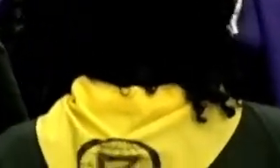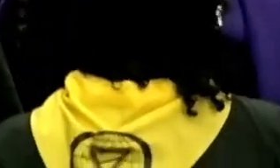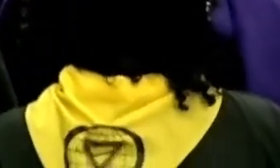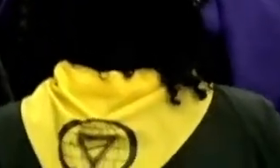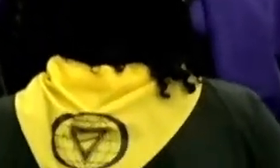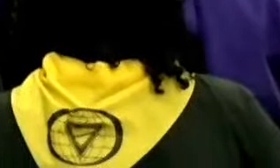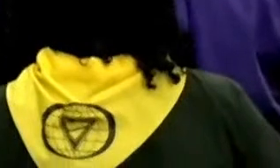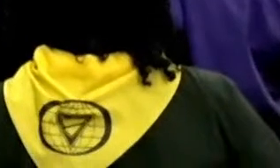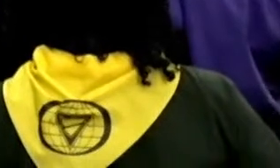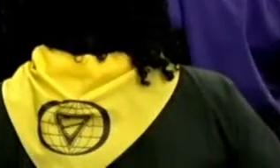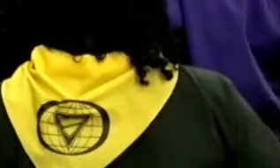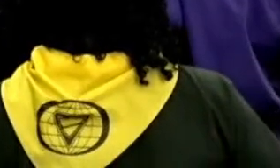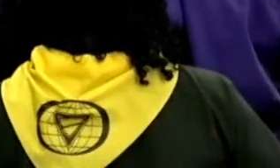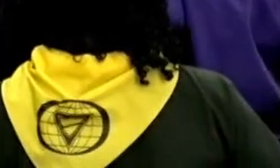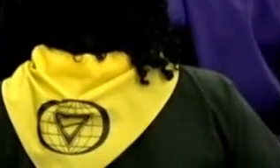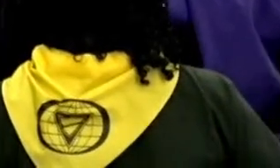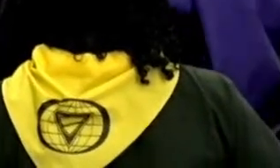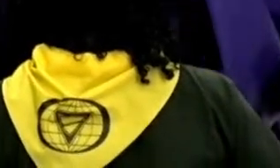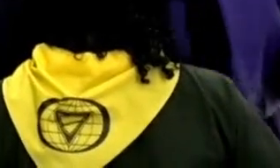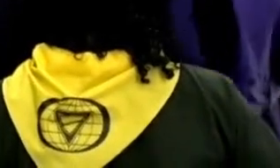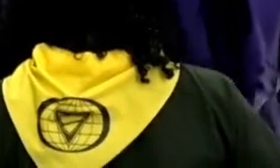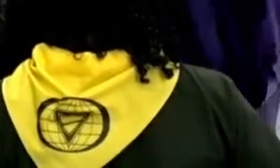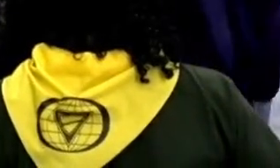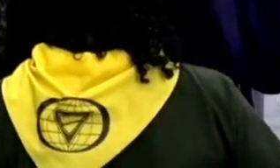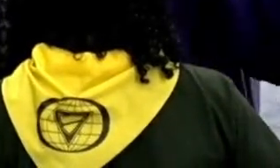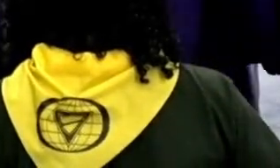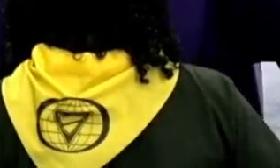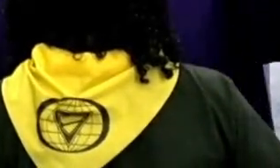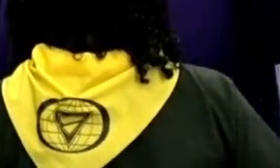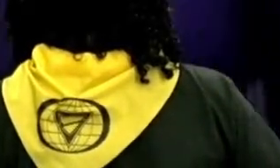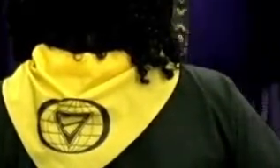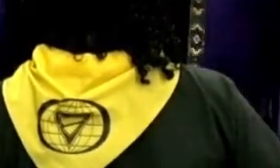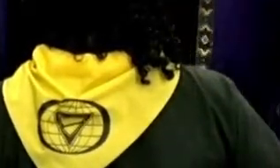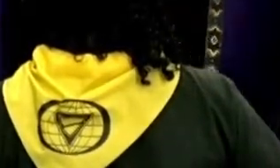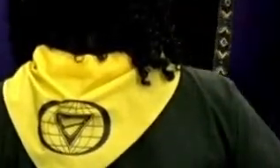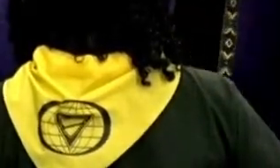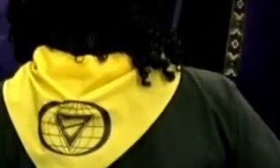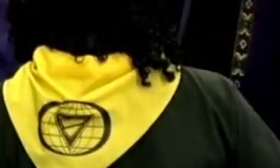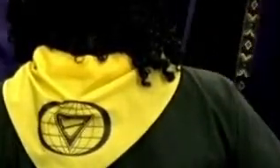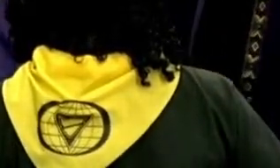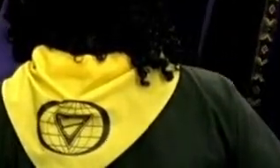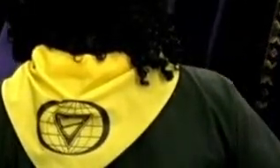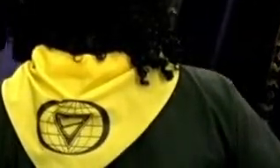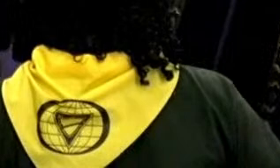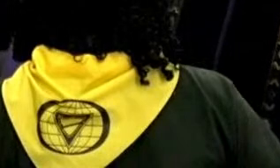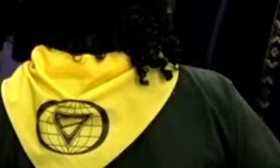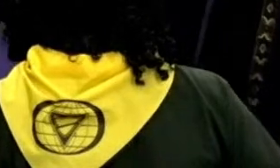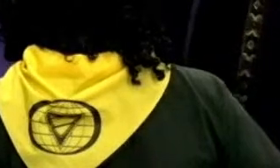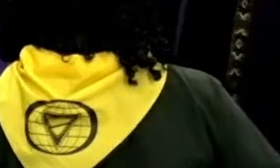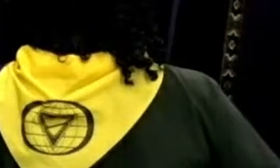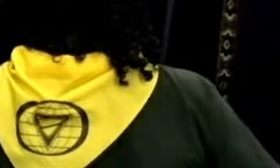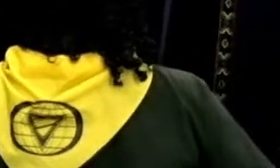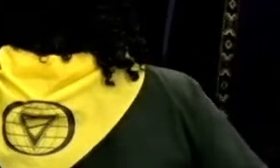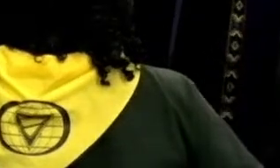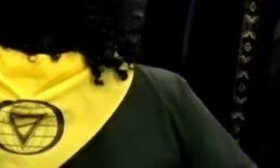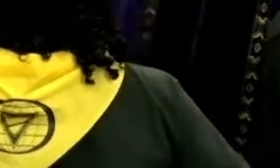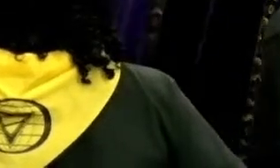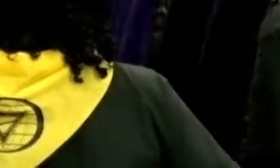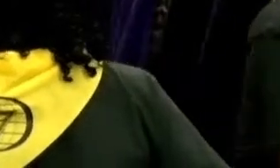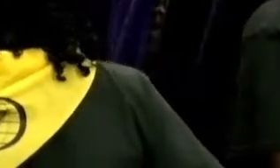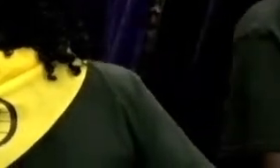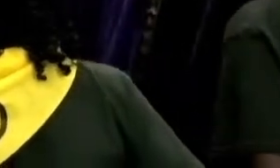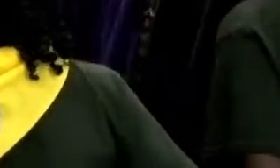Lord, that you give them wisdom and discernment, that you not allow them to be tempted or consumed by the